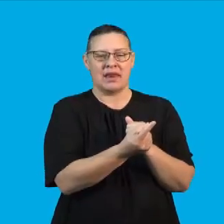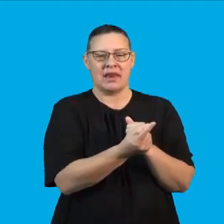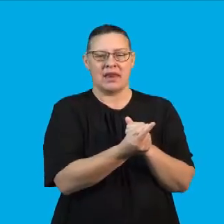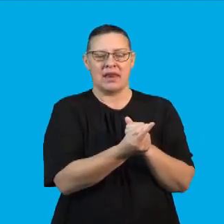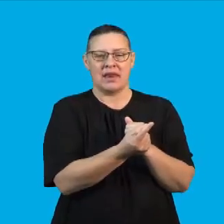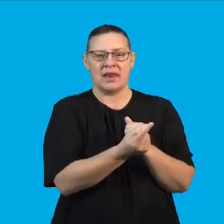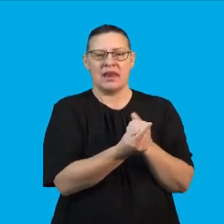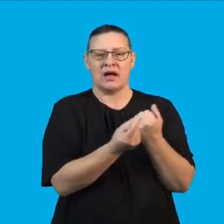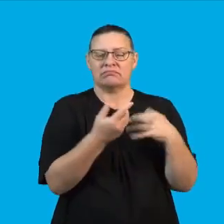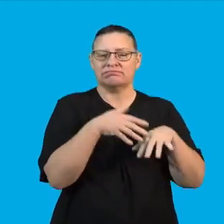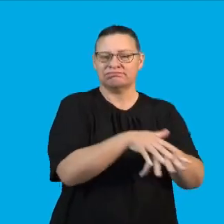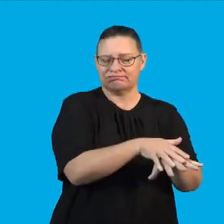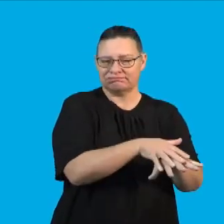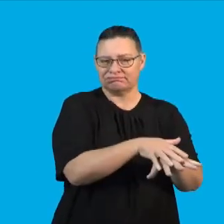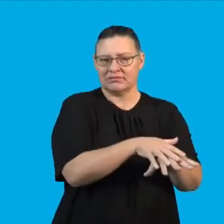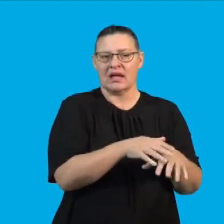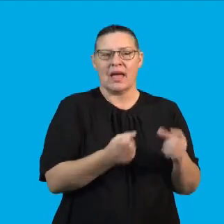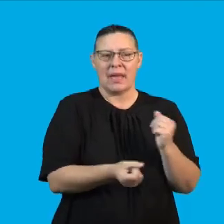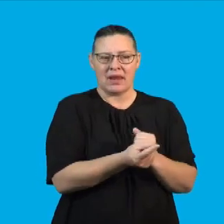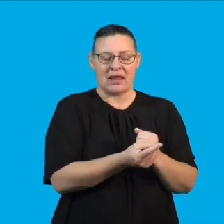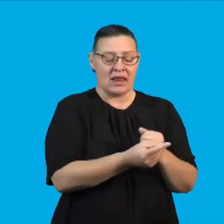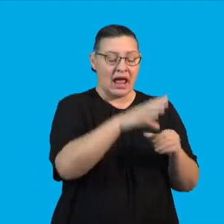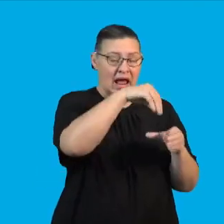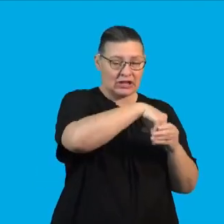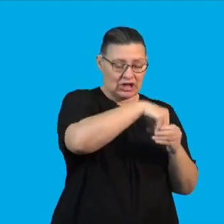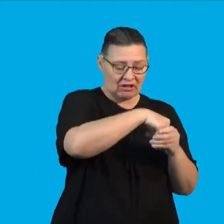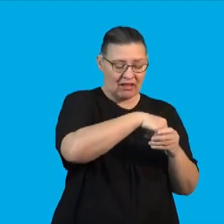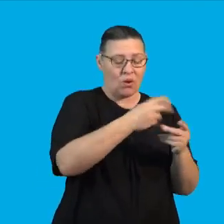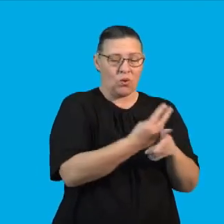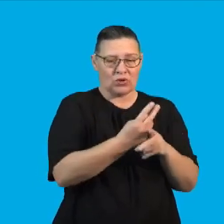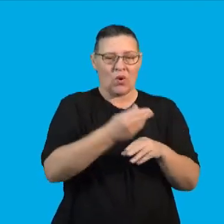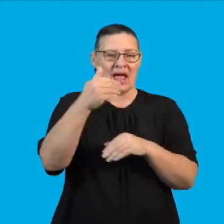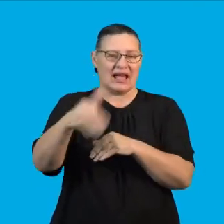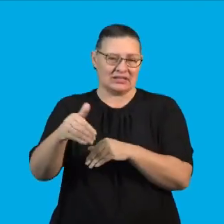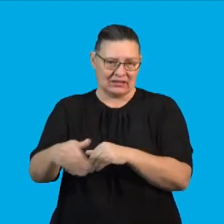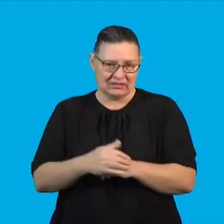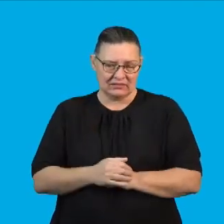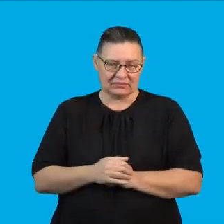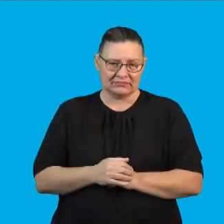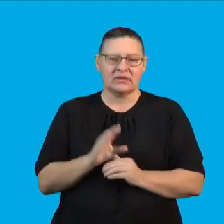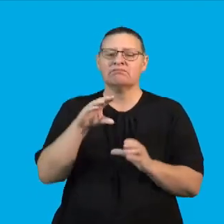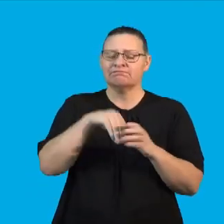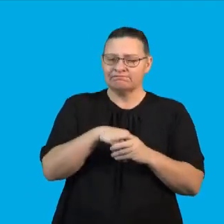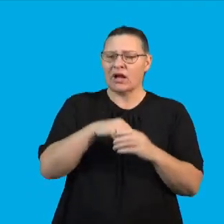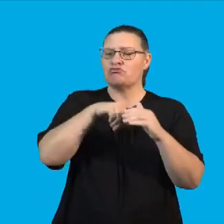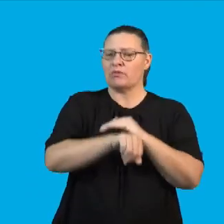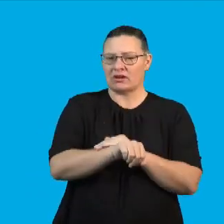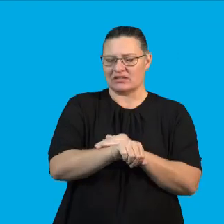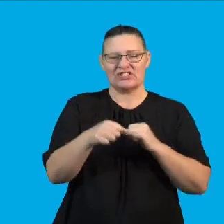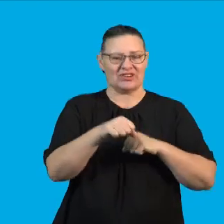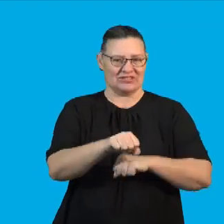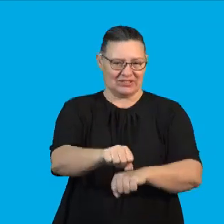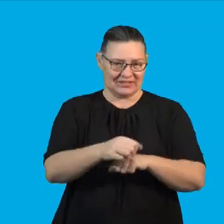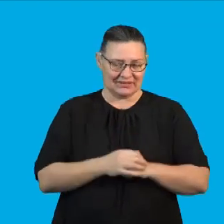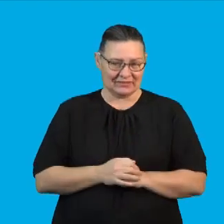You'll see we've got internal fertilization. We also have got external fertilization. This is part of our